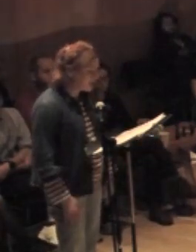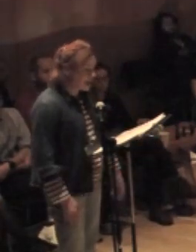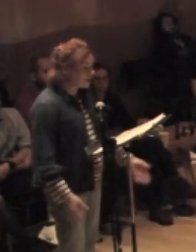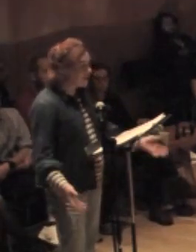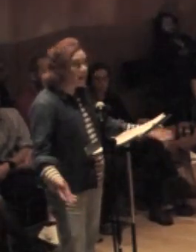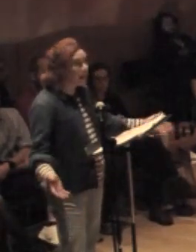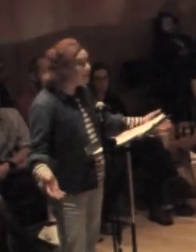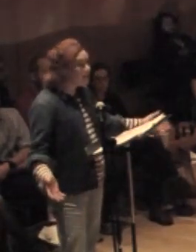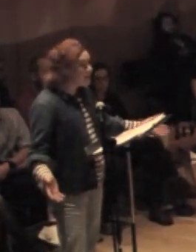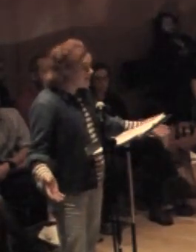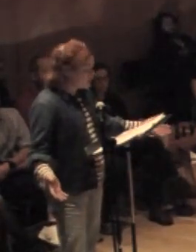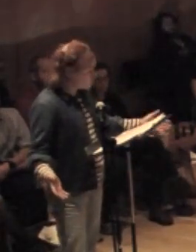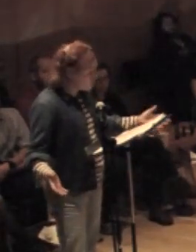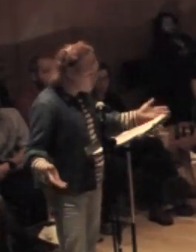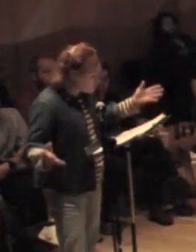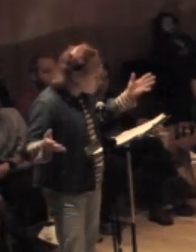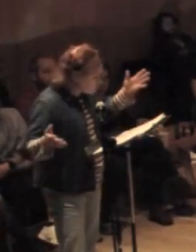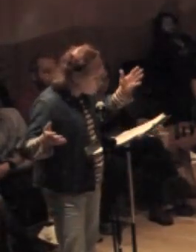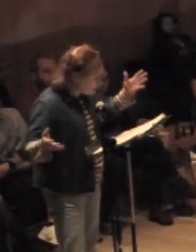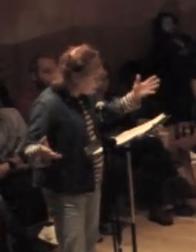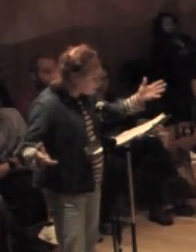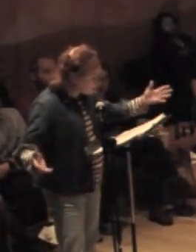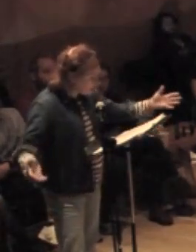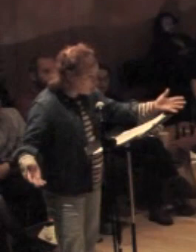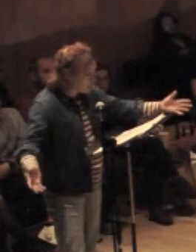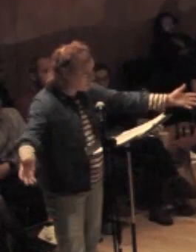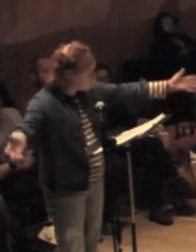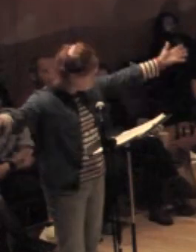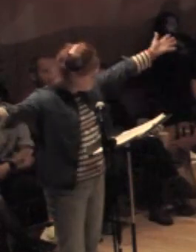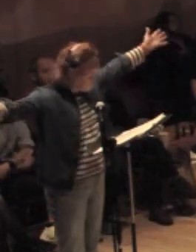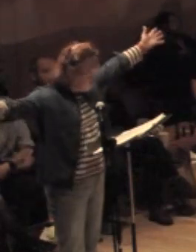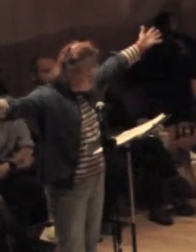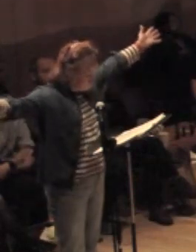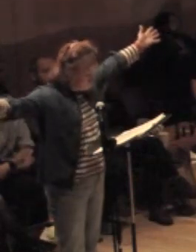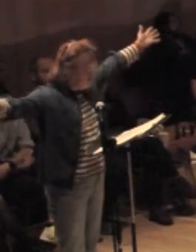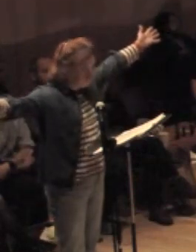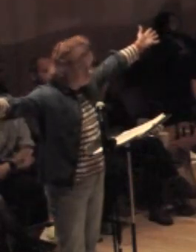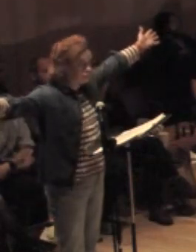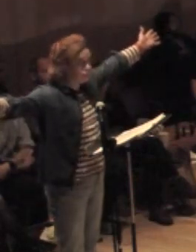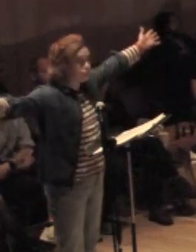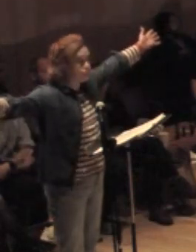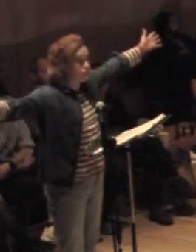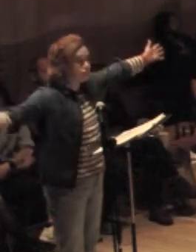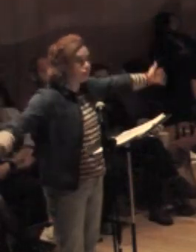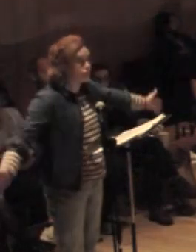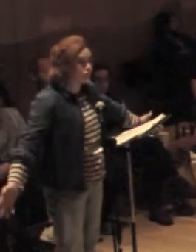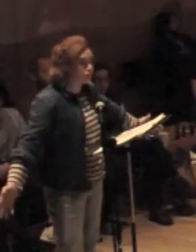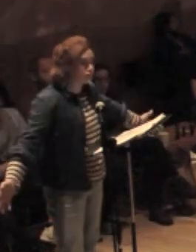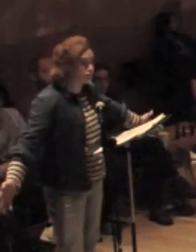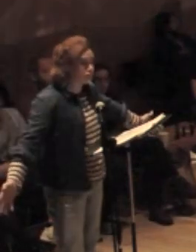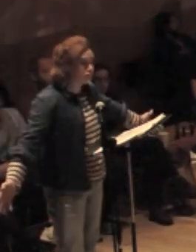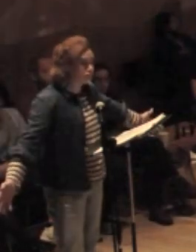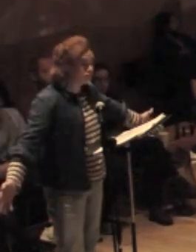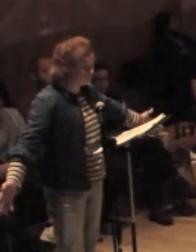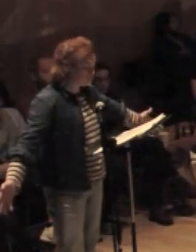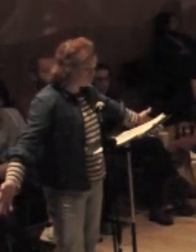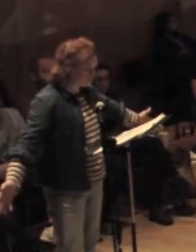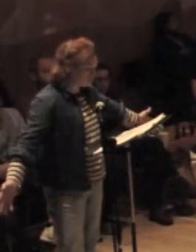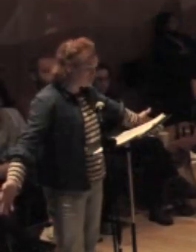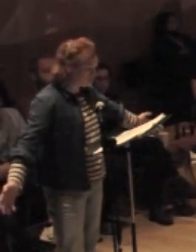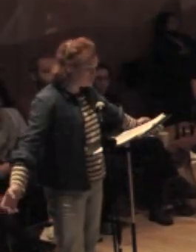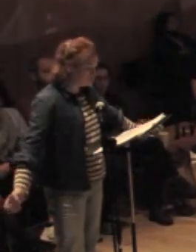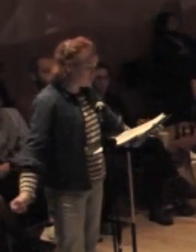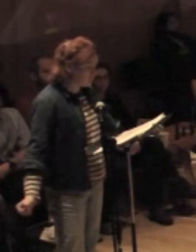you could and in the end you you found you know we don't have to live here that